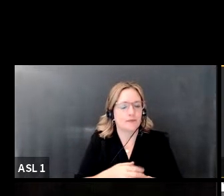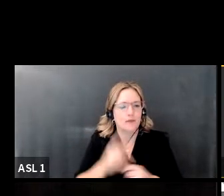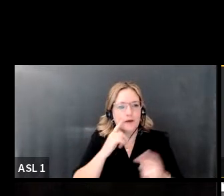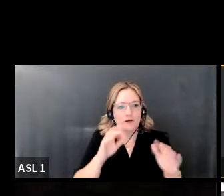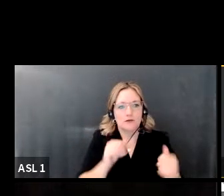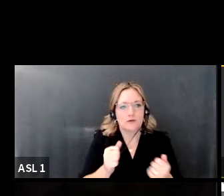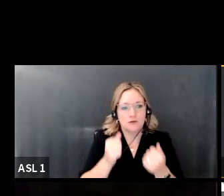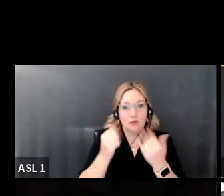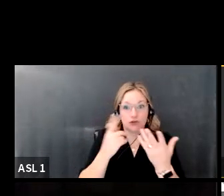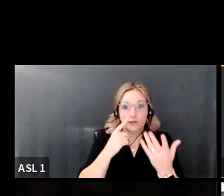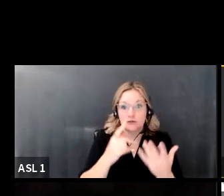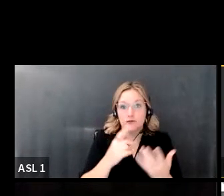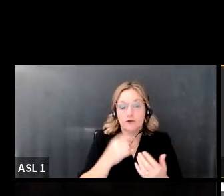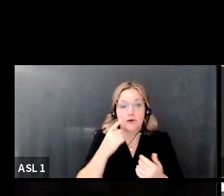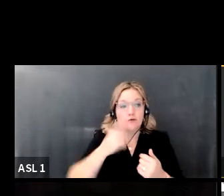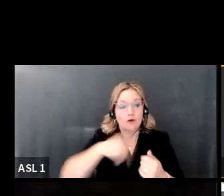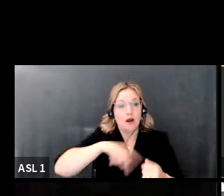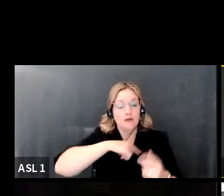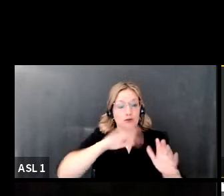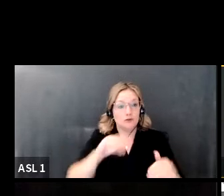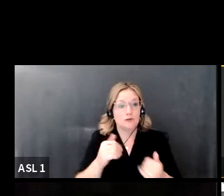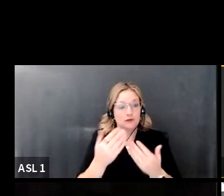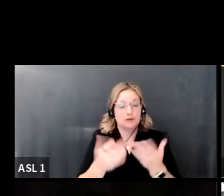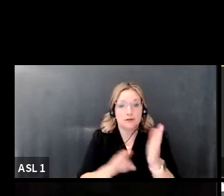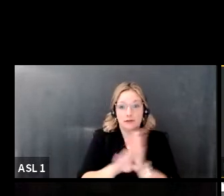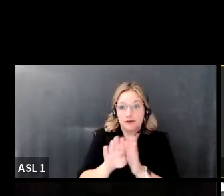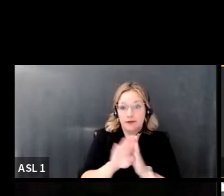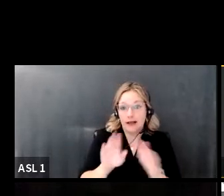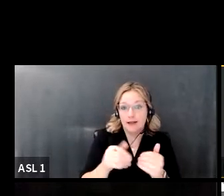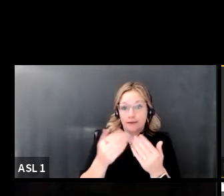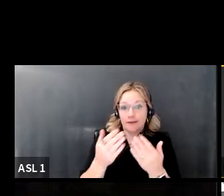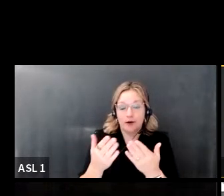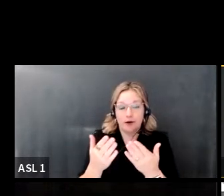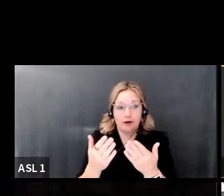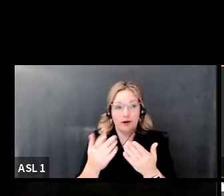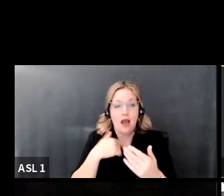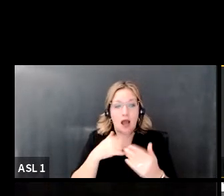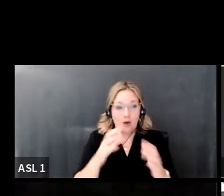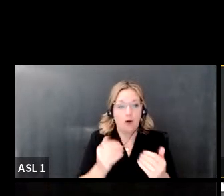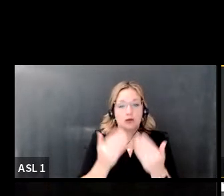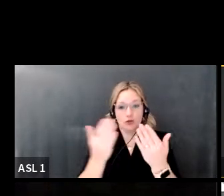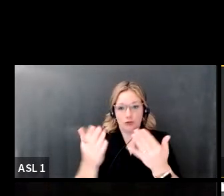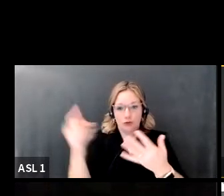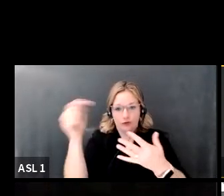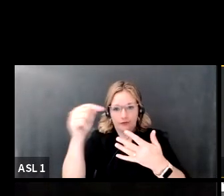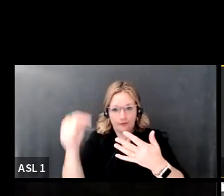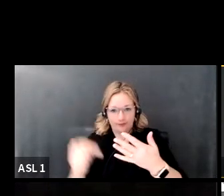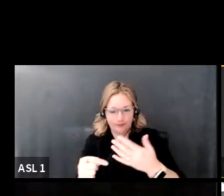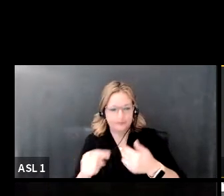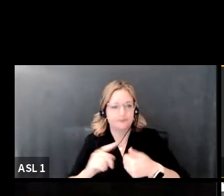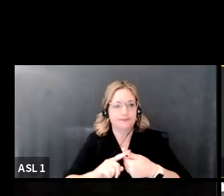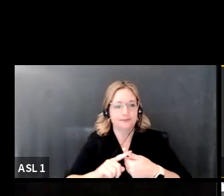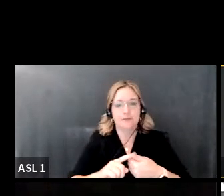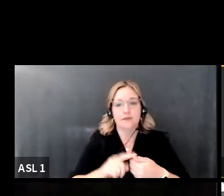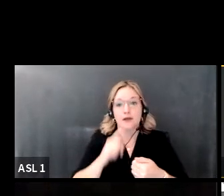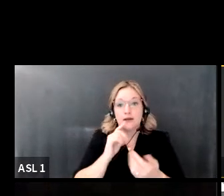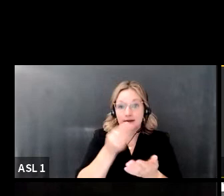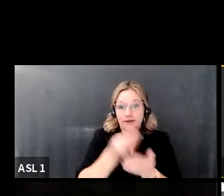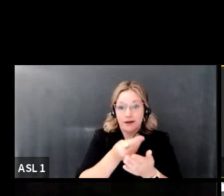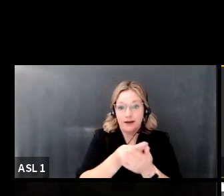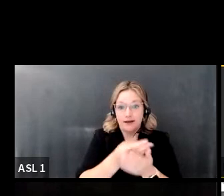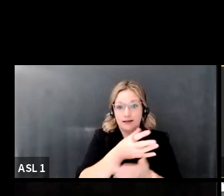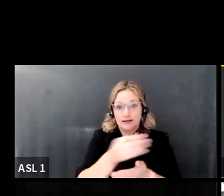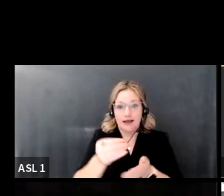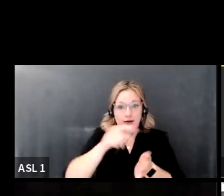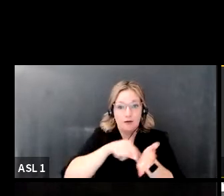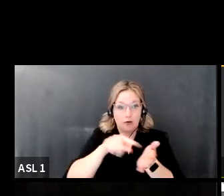recommendation for this reason i would like to move following motion that the finance and audit